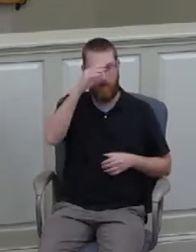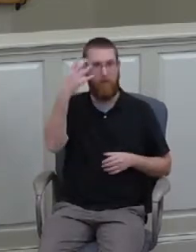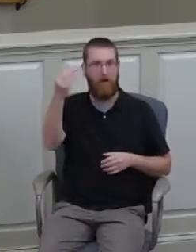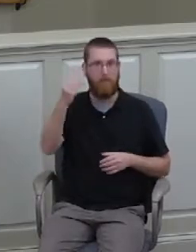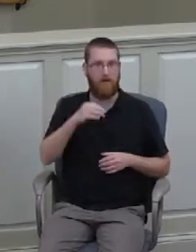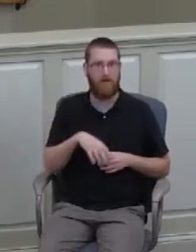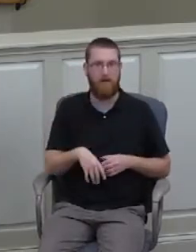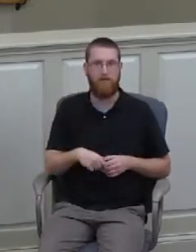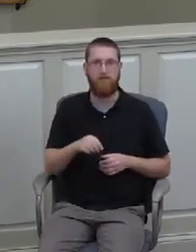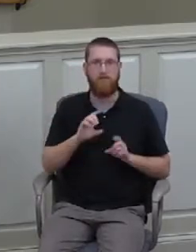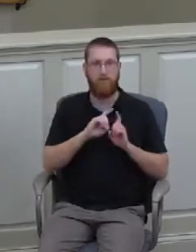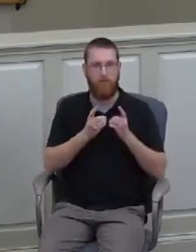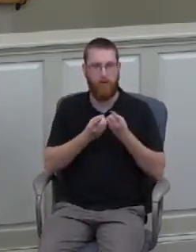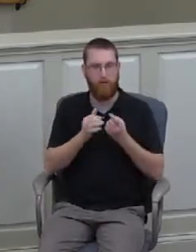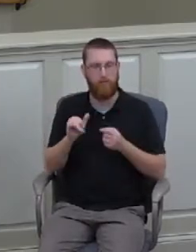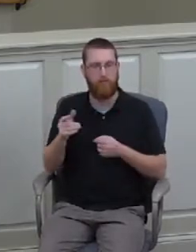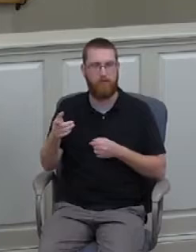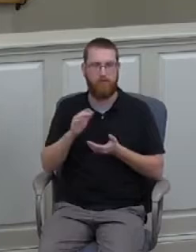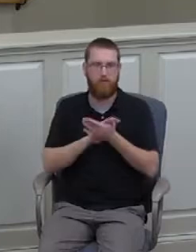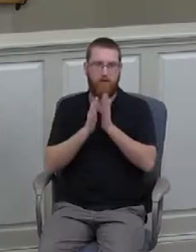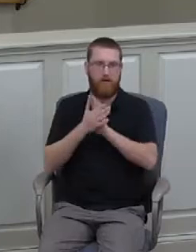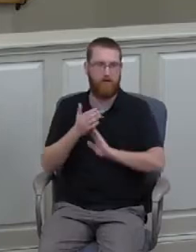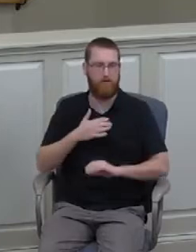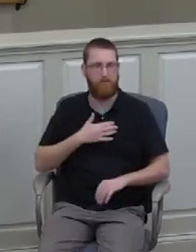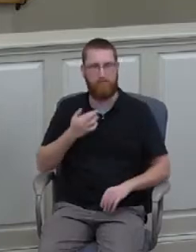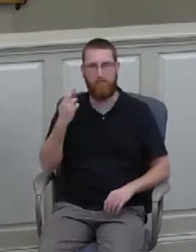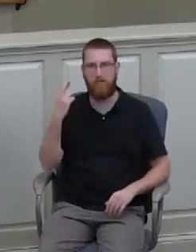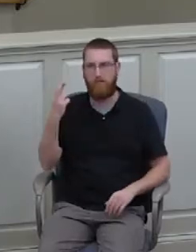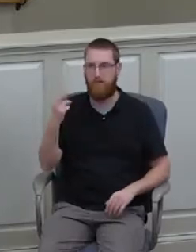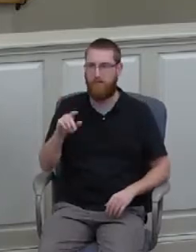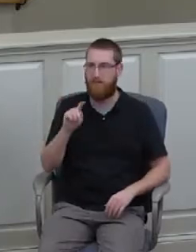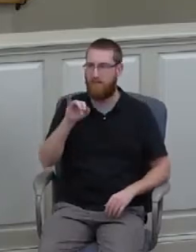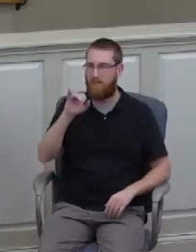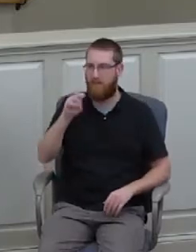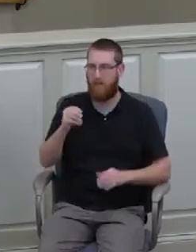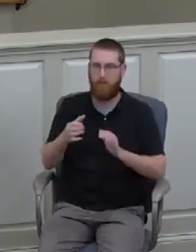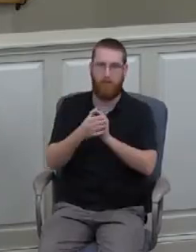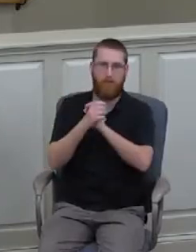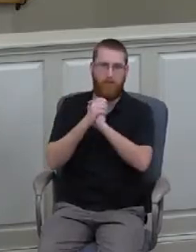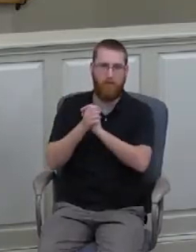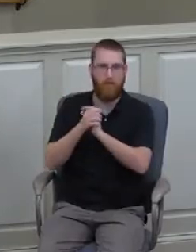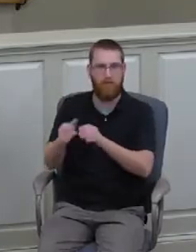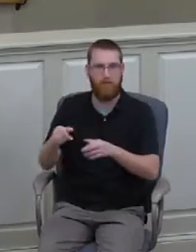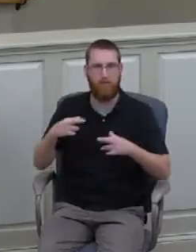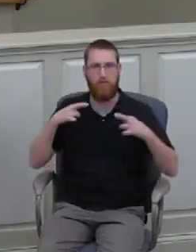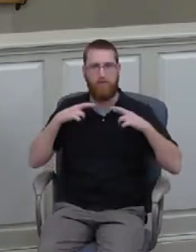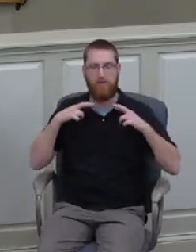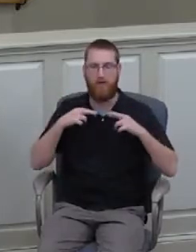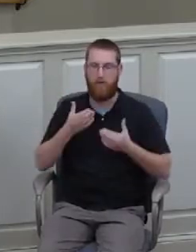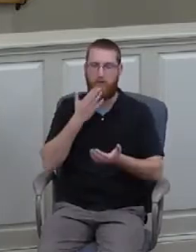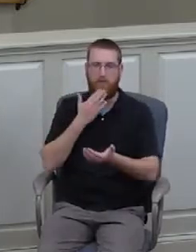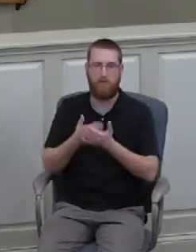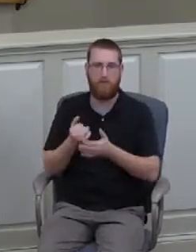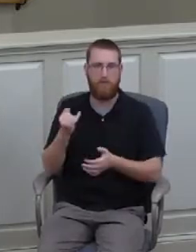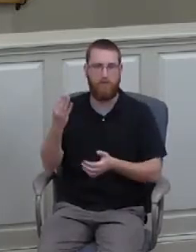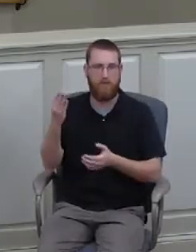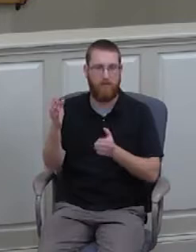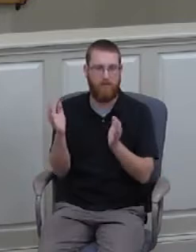and he's become one of my best friends. And Tim, congratulations on this. It's well deserved.